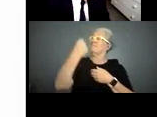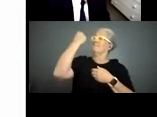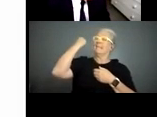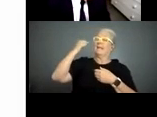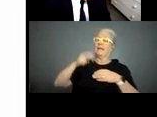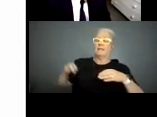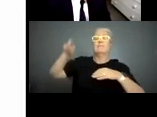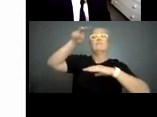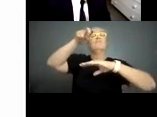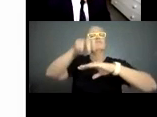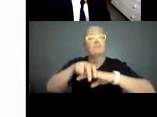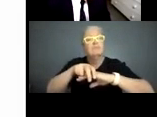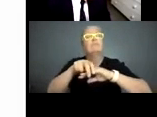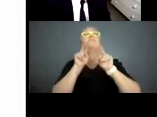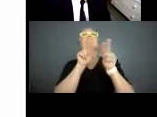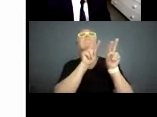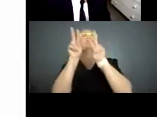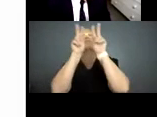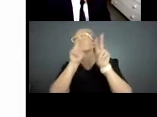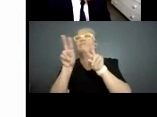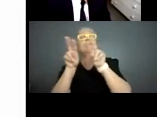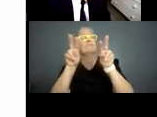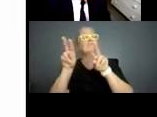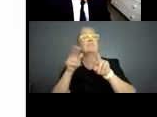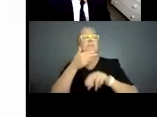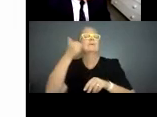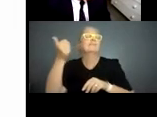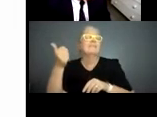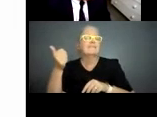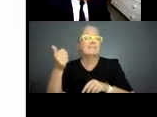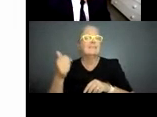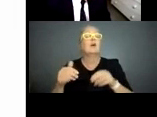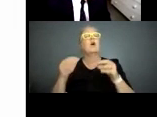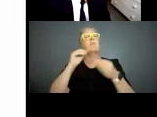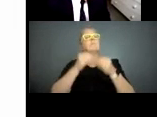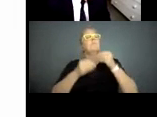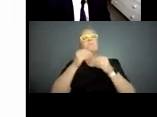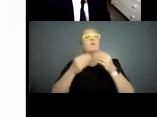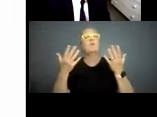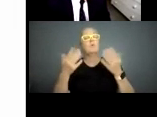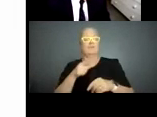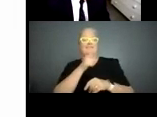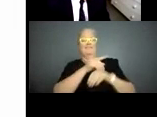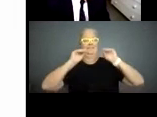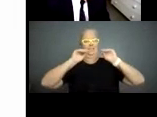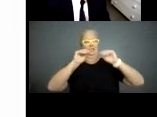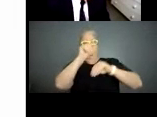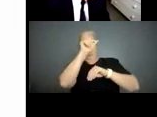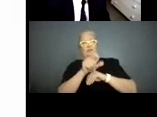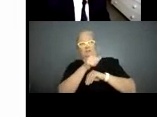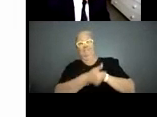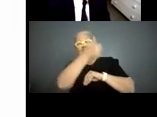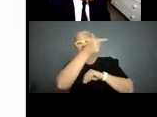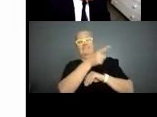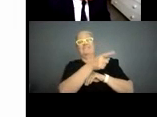expect. So that it's really, the problem is coming from the teacher, who is not understanding what inclusion actually